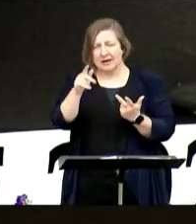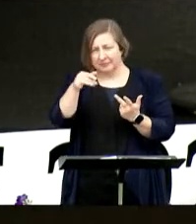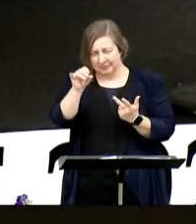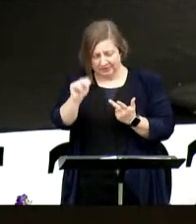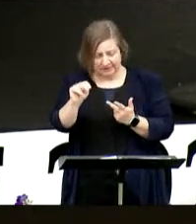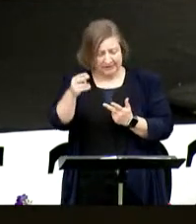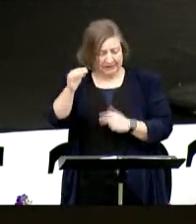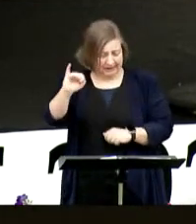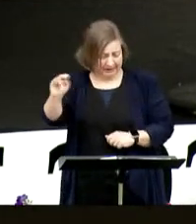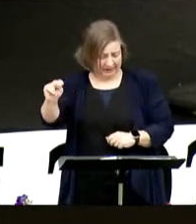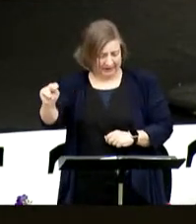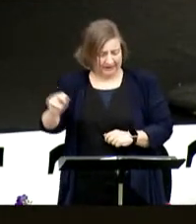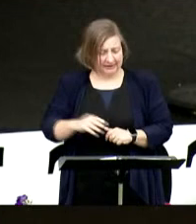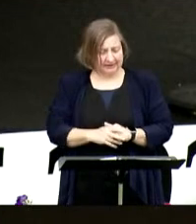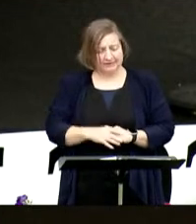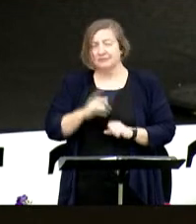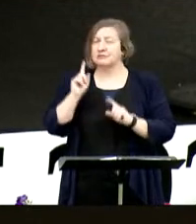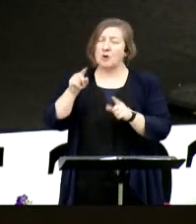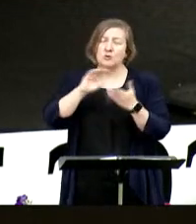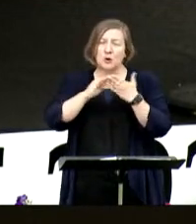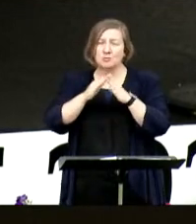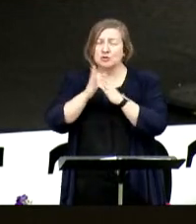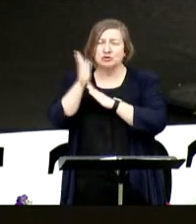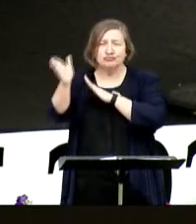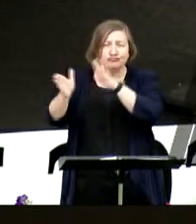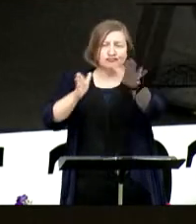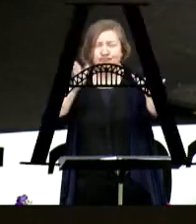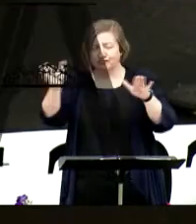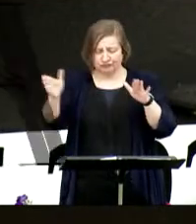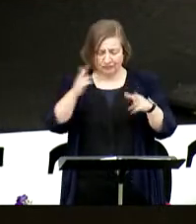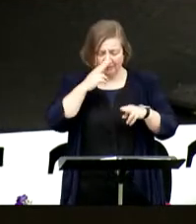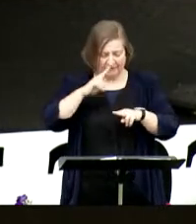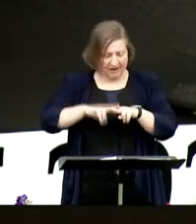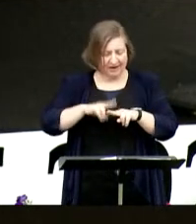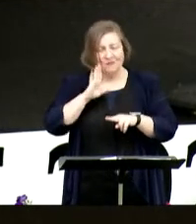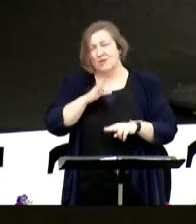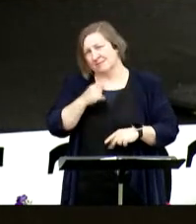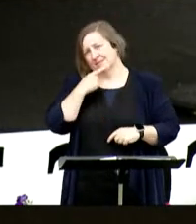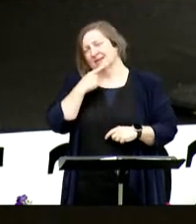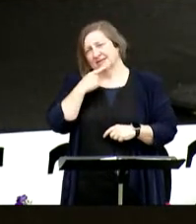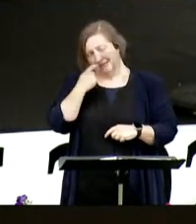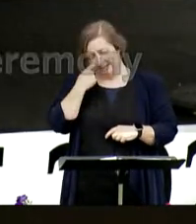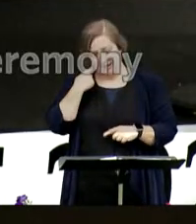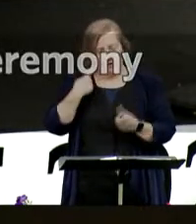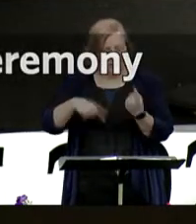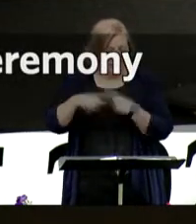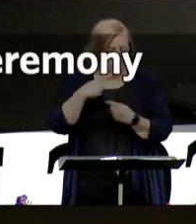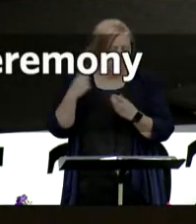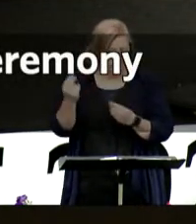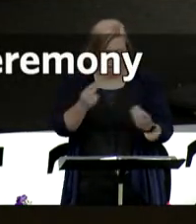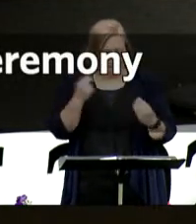going on community outings were fun, and I will miss that around places.